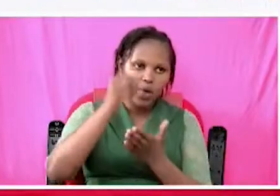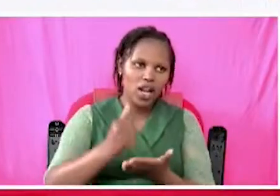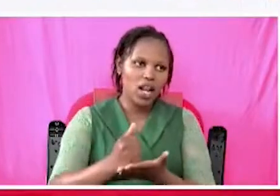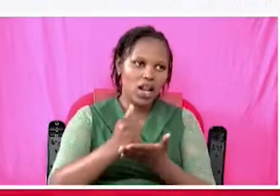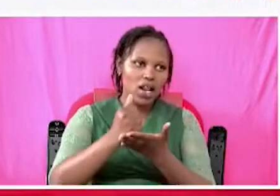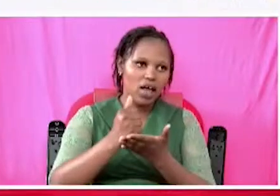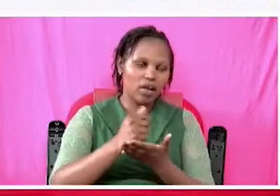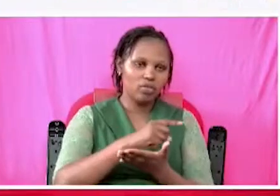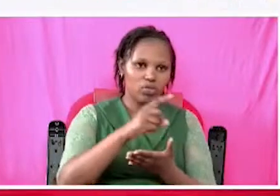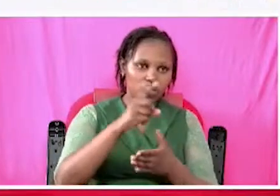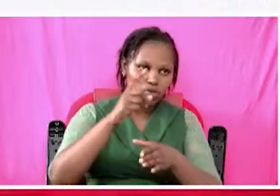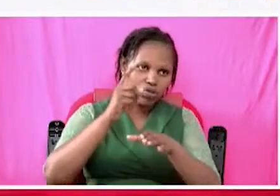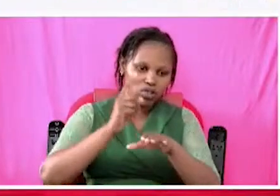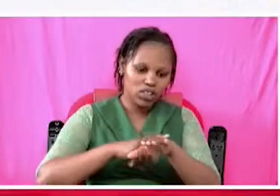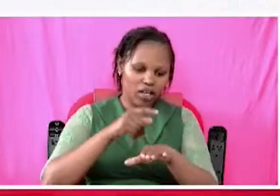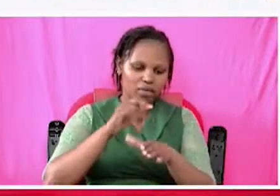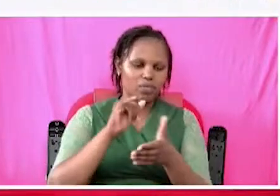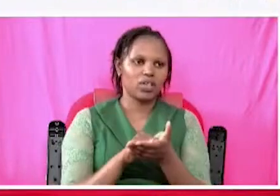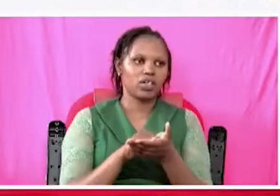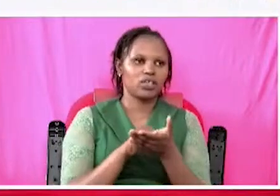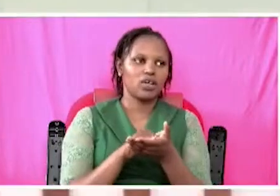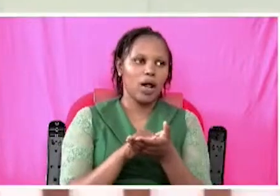time. So,